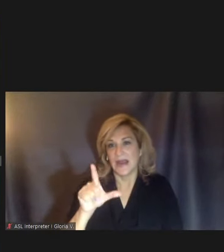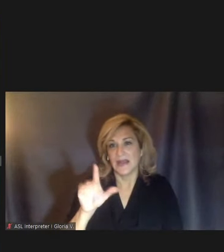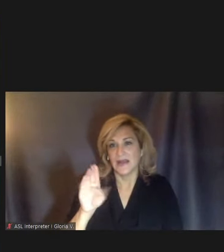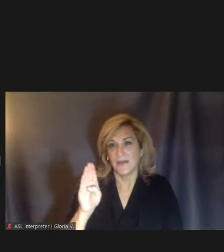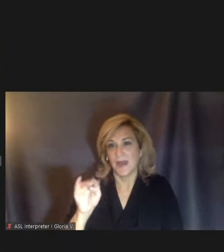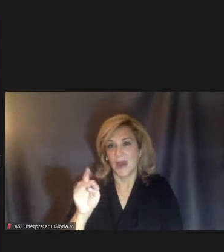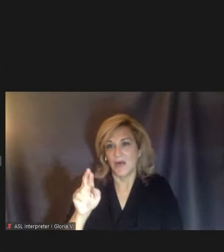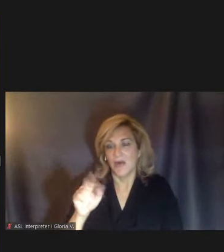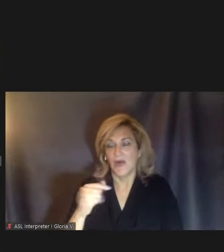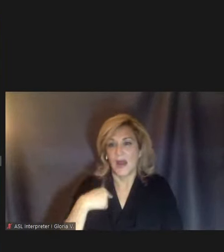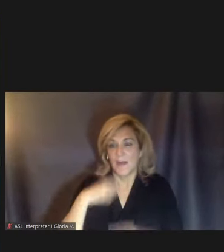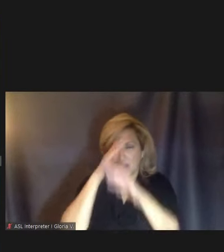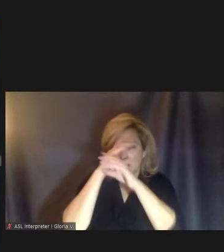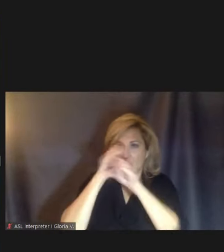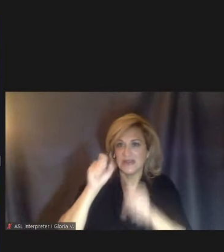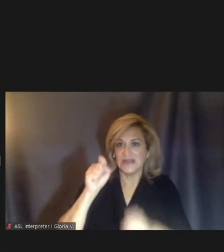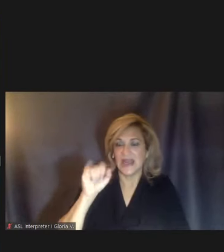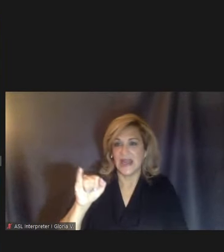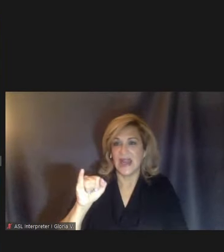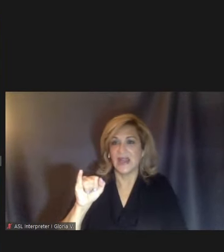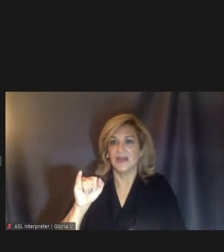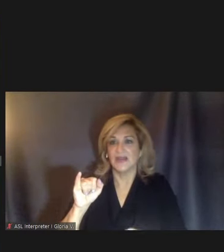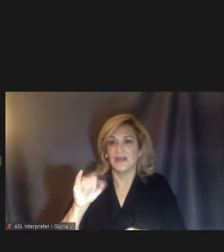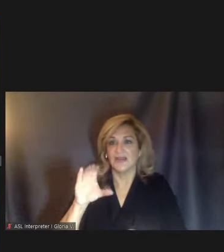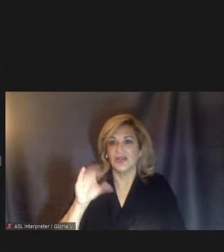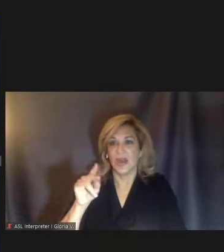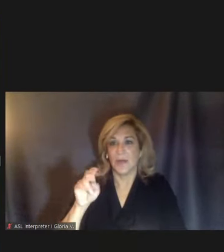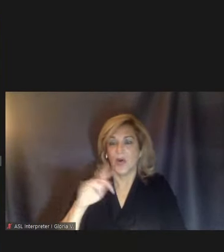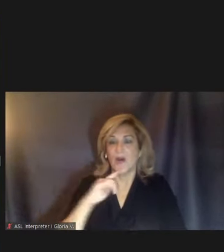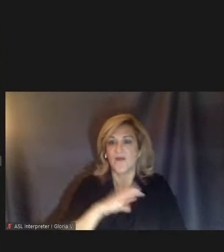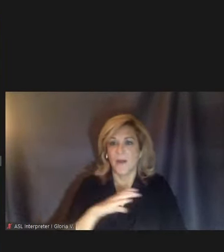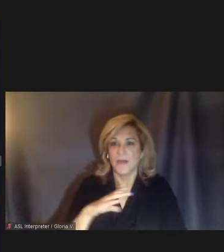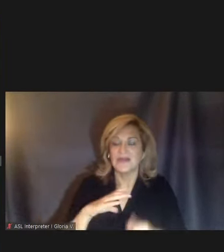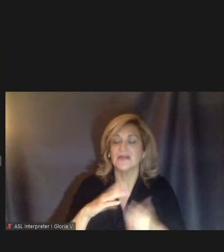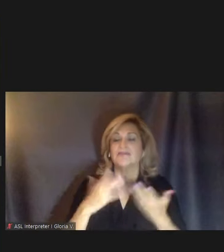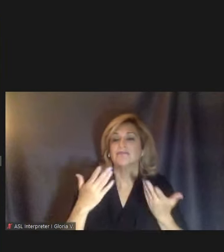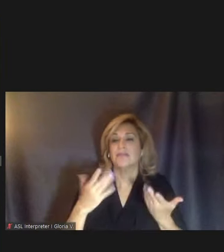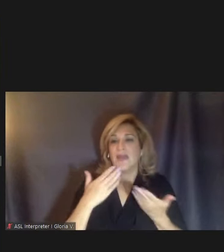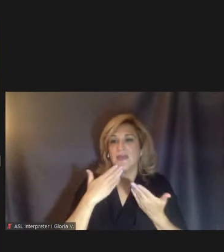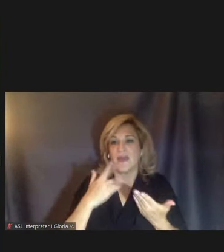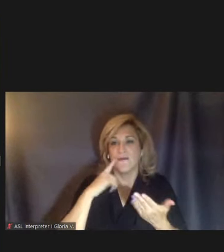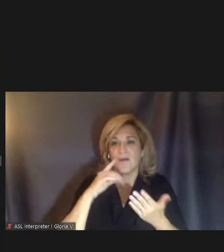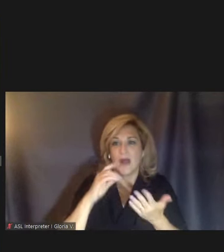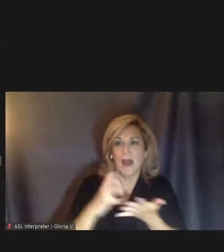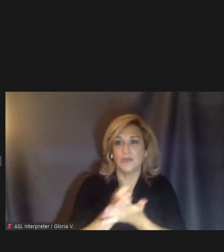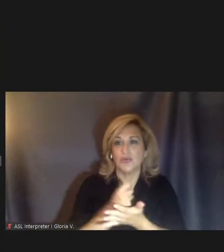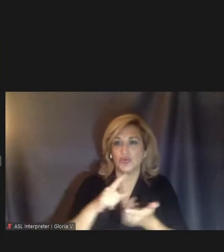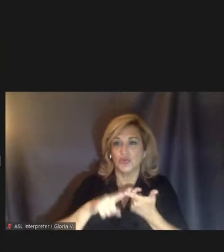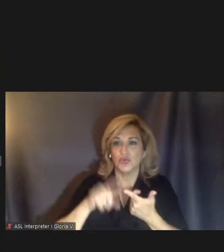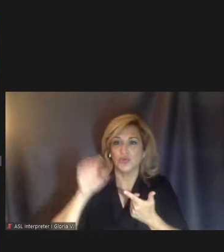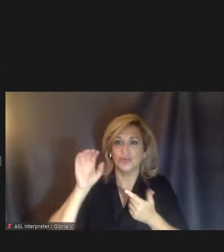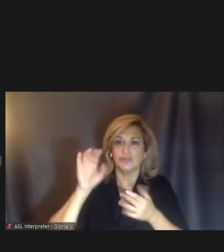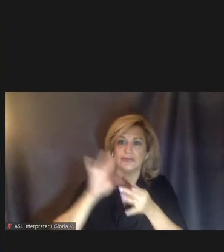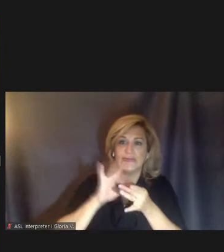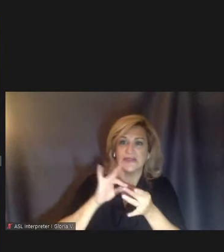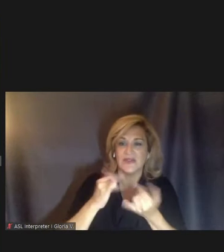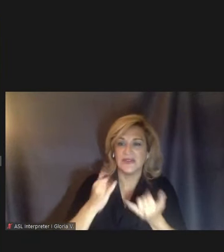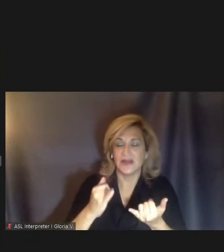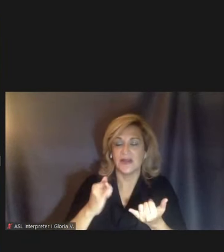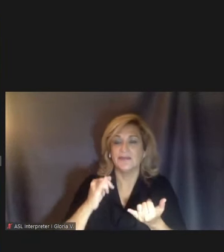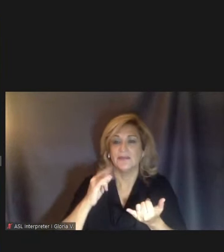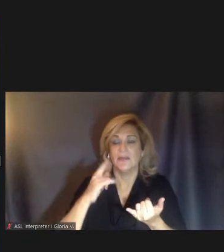Island Chamber of Commerce. Thank you for the opportunity to testify tonight. In the past, our organization has supported congestion